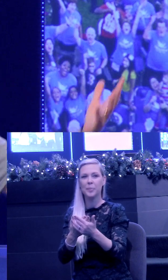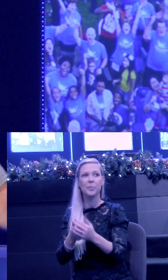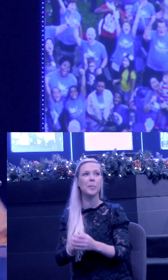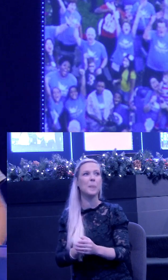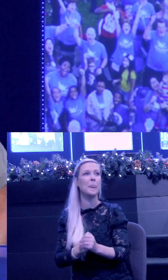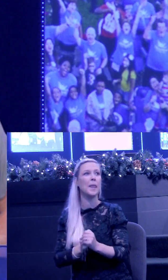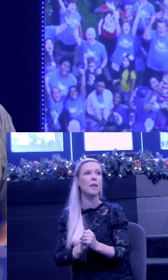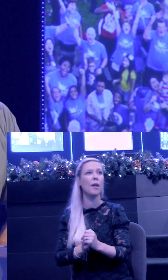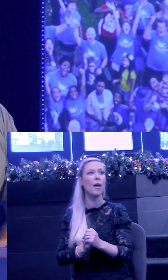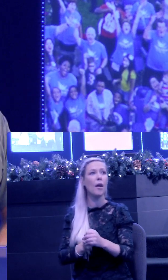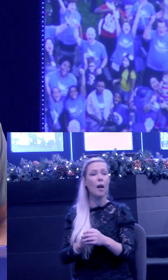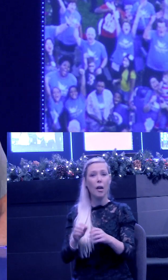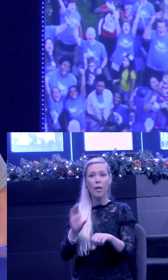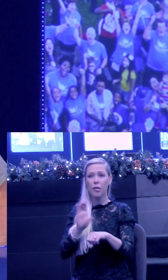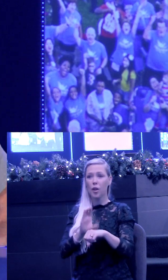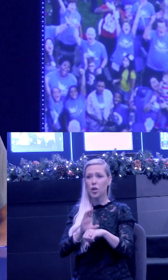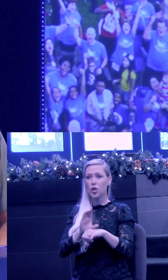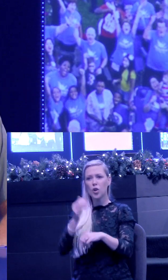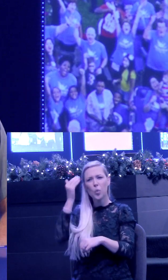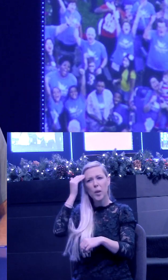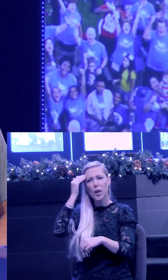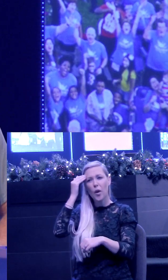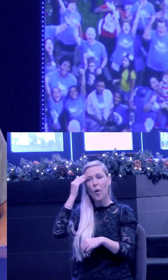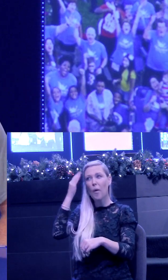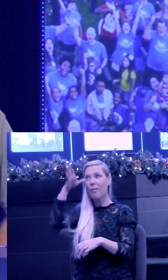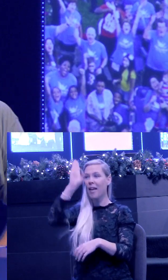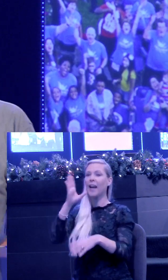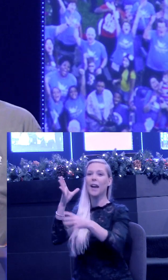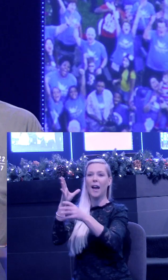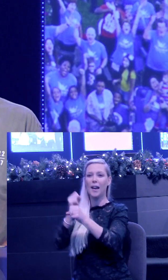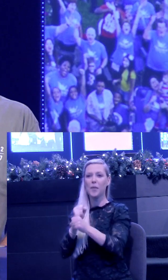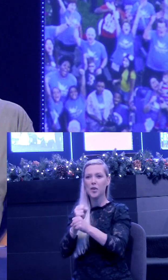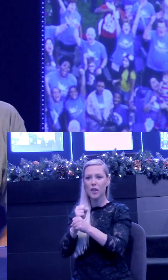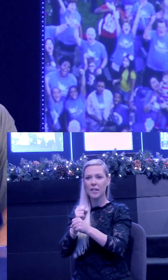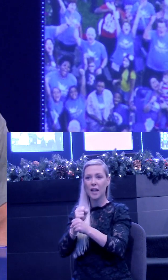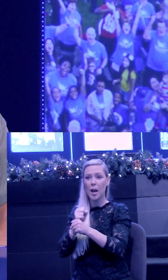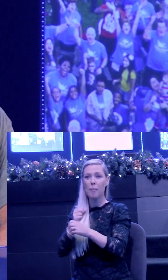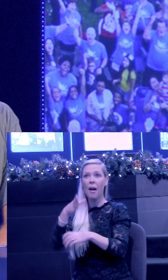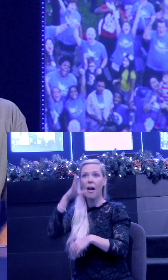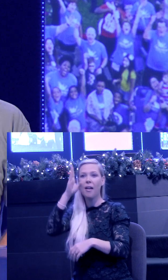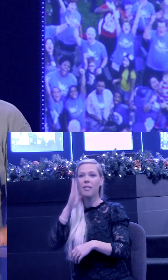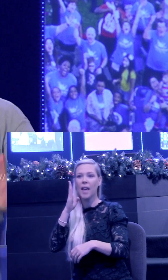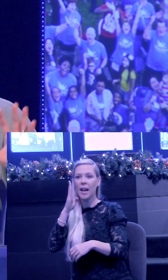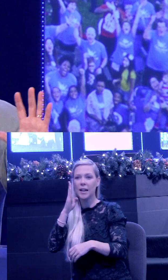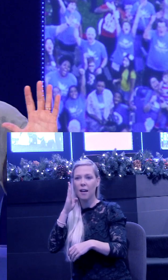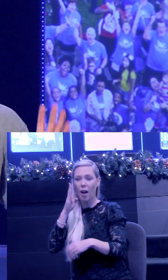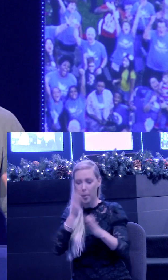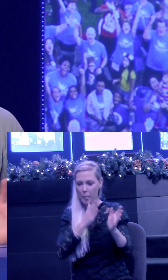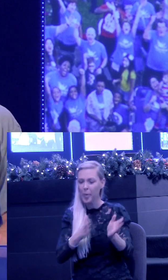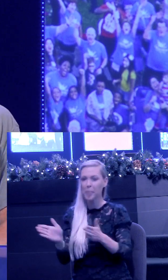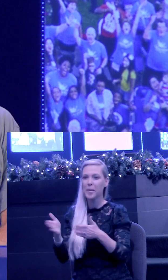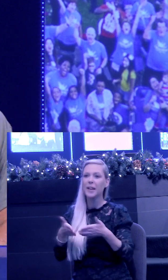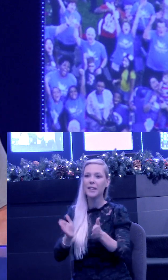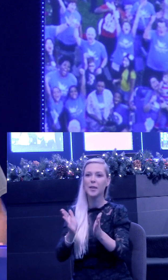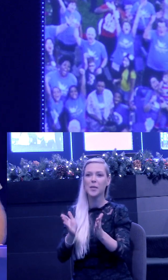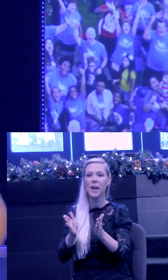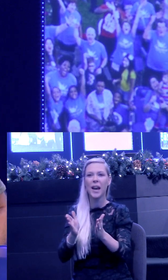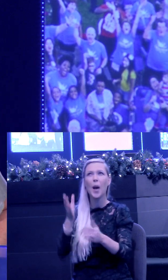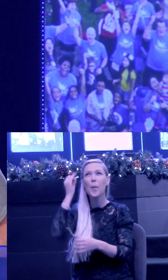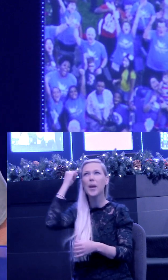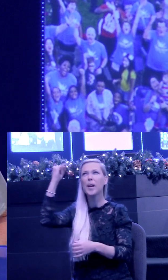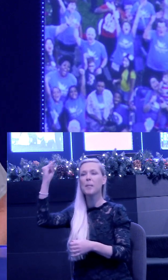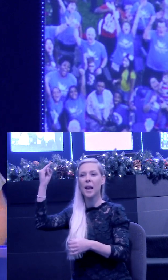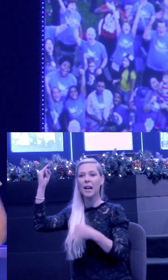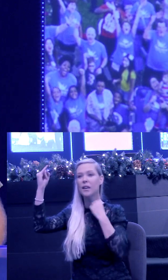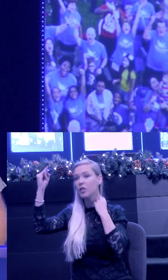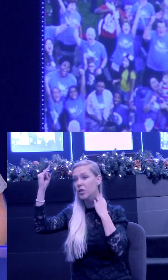or as a church, is just trusting that God knows what he's doing, that God has this. And we did. And then we started to imagine. When we